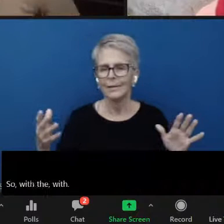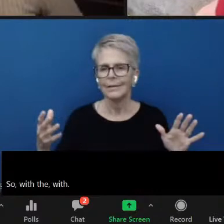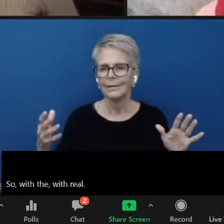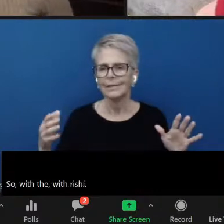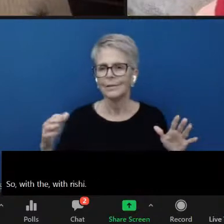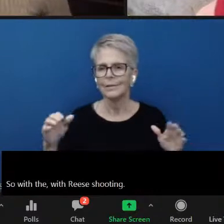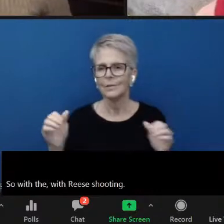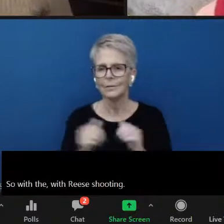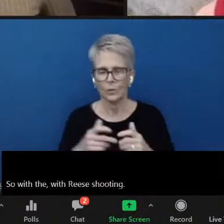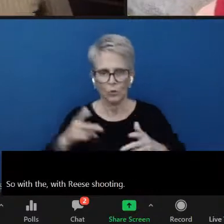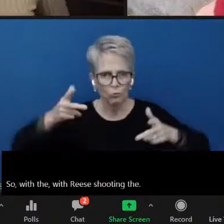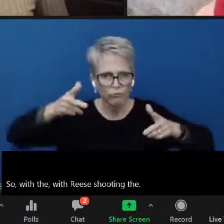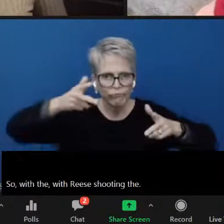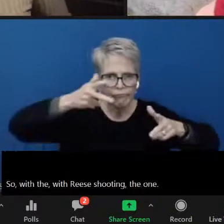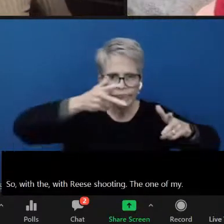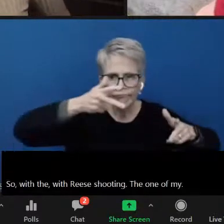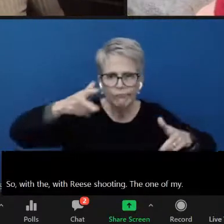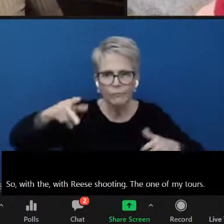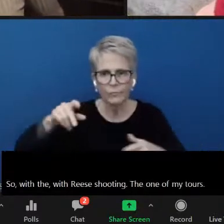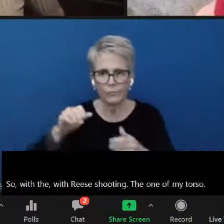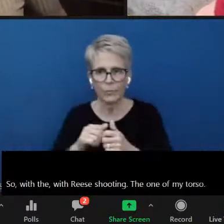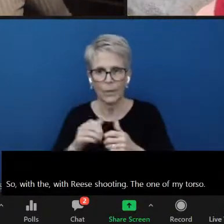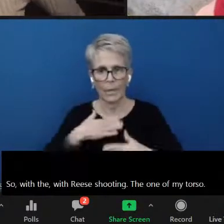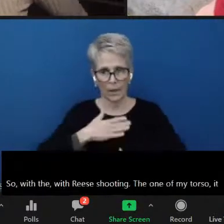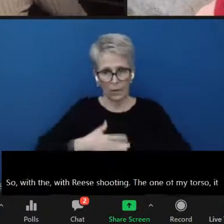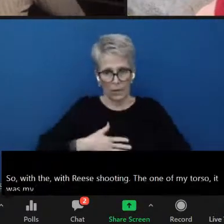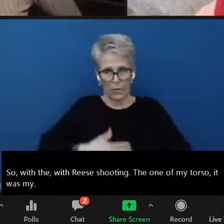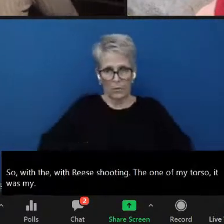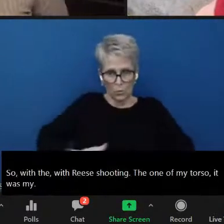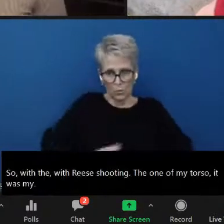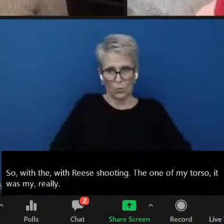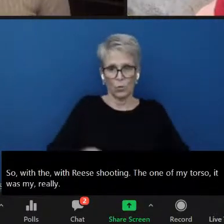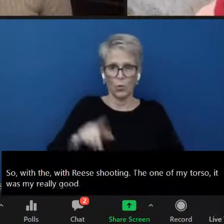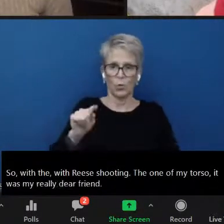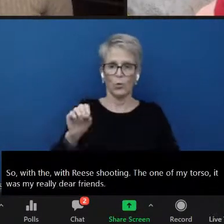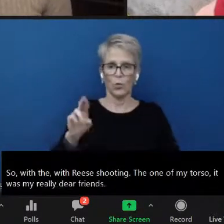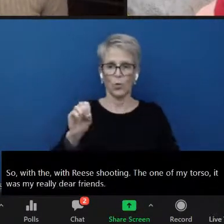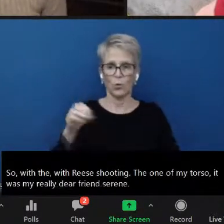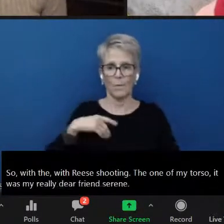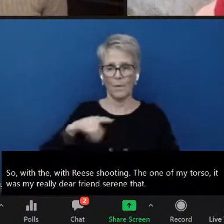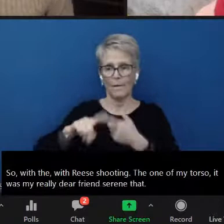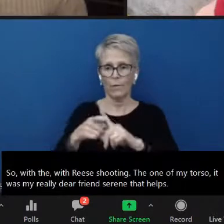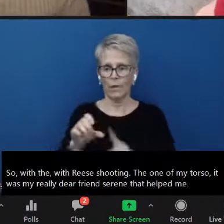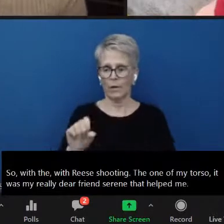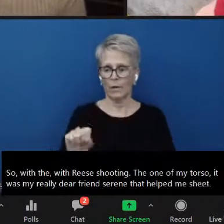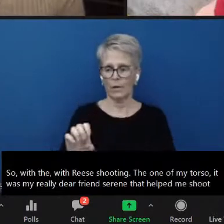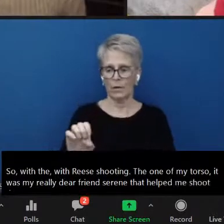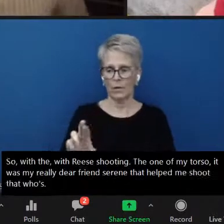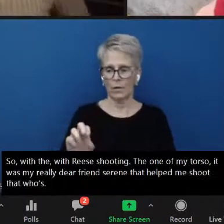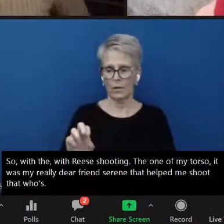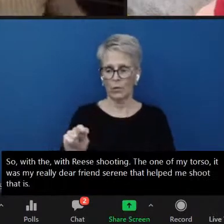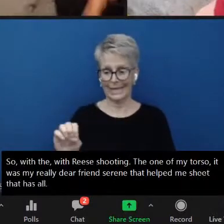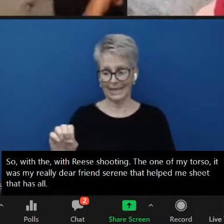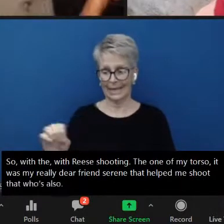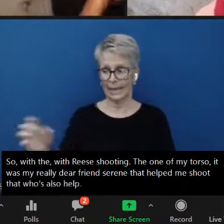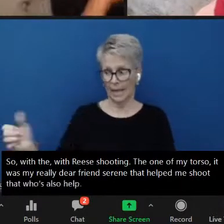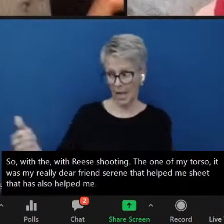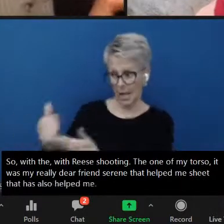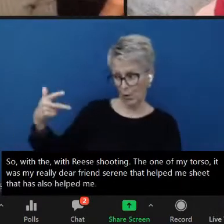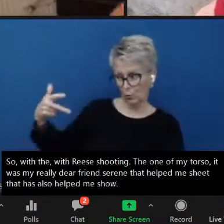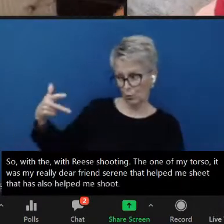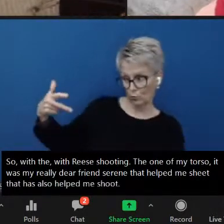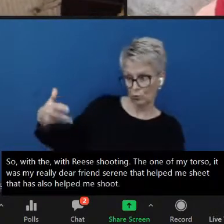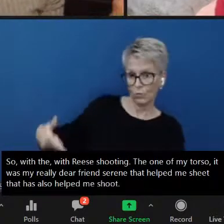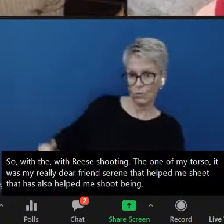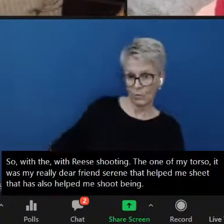So with reshooting the one of my torso, it was my really dear friend Serene that helped me shoot that, who's also helped me